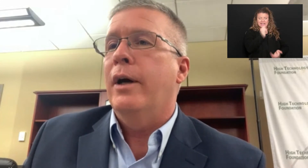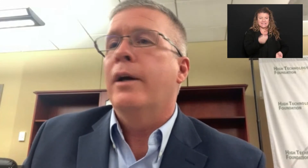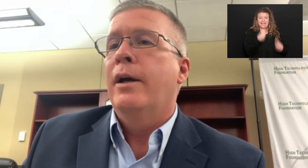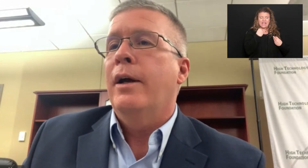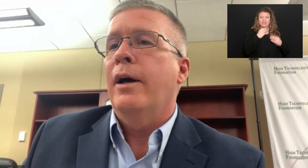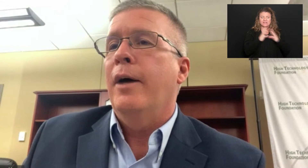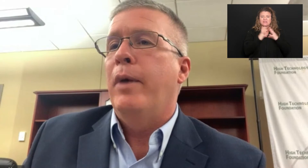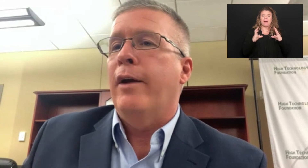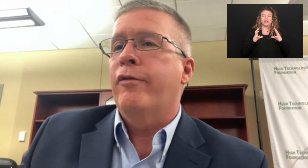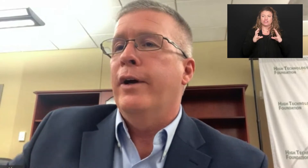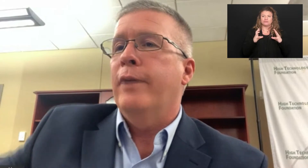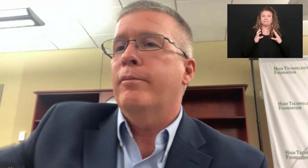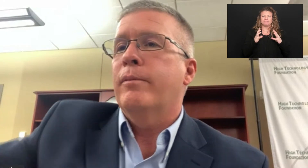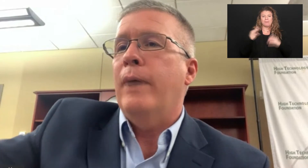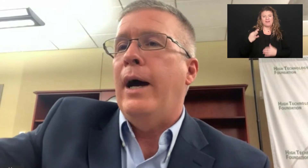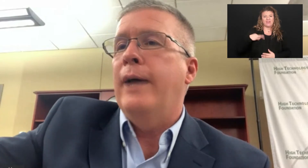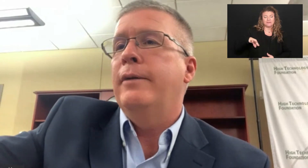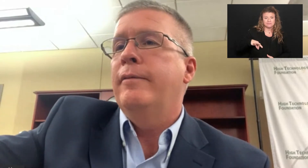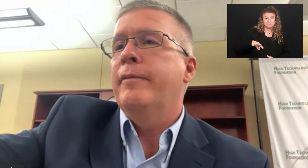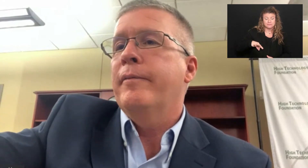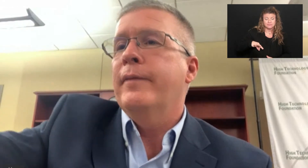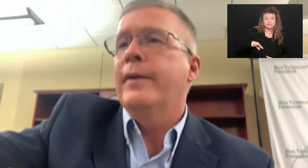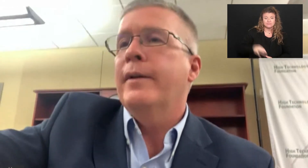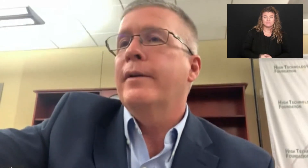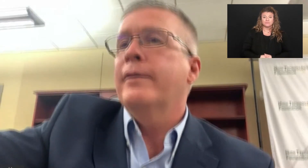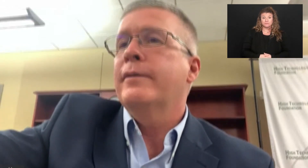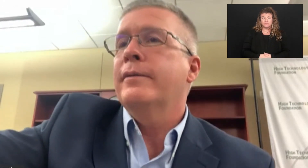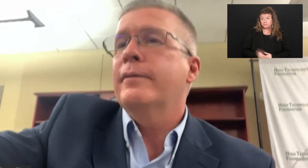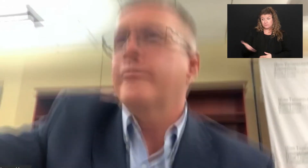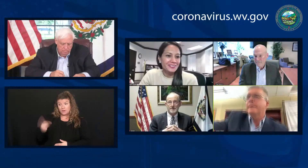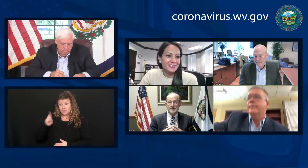much benefit. Fine.